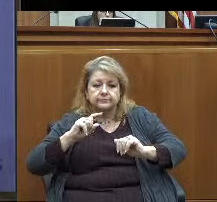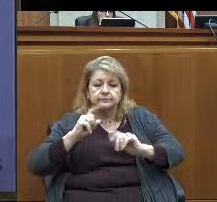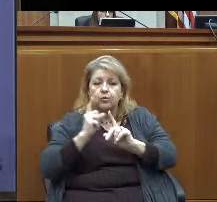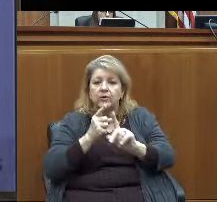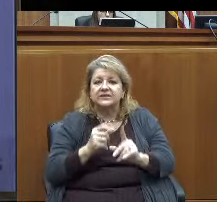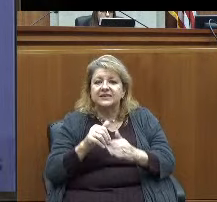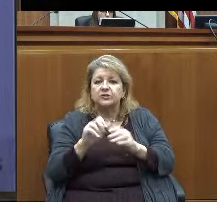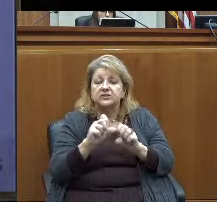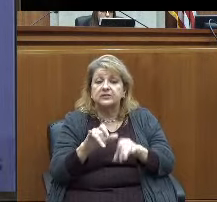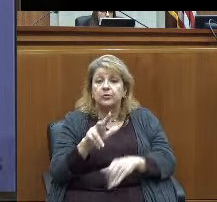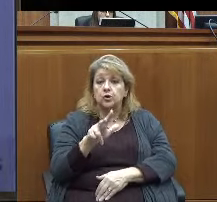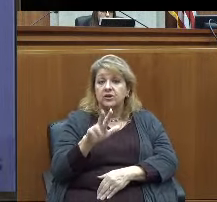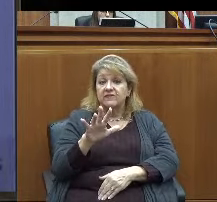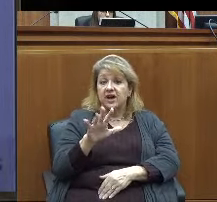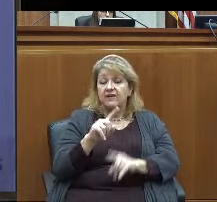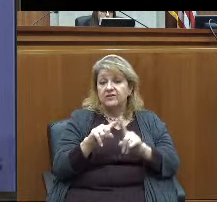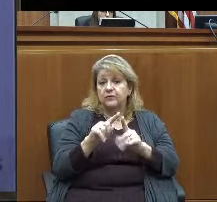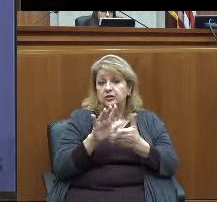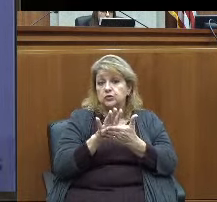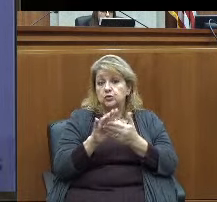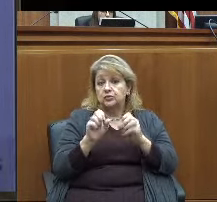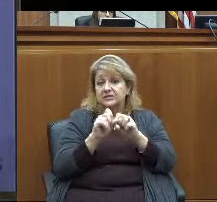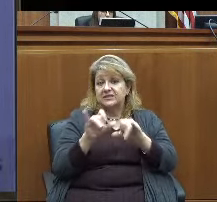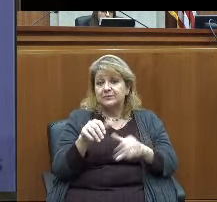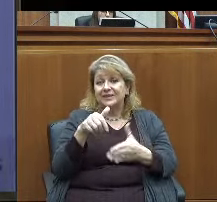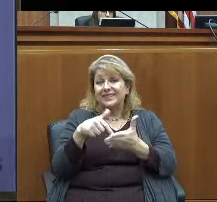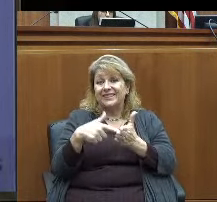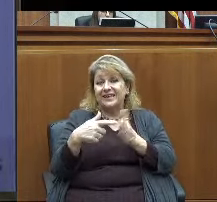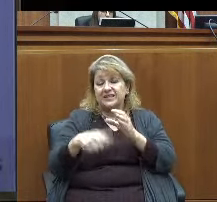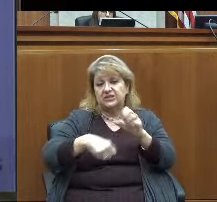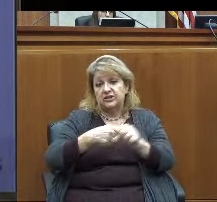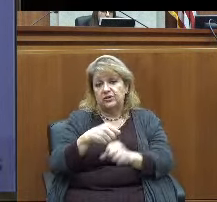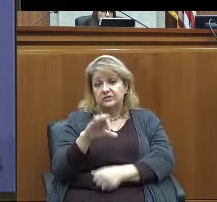35 school systems represented in this year-long fellowship.